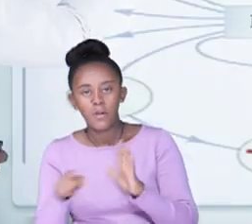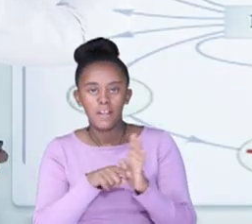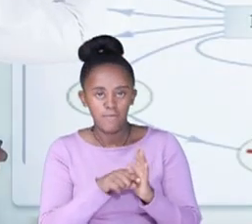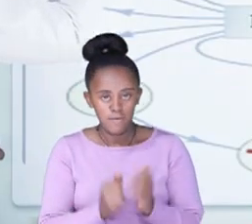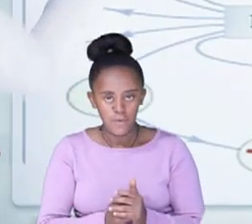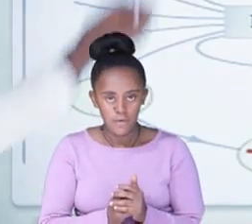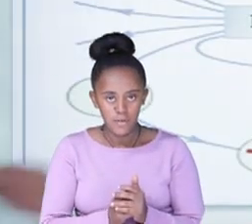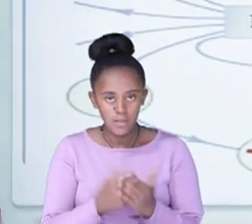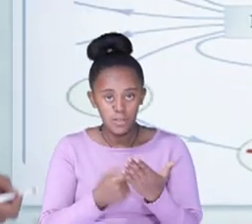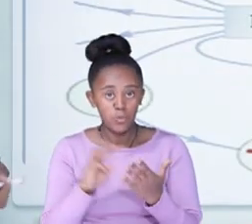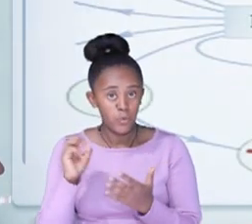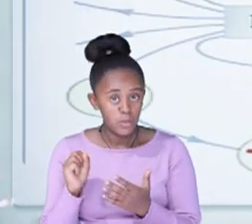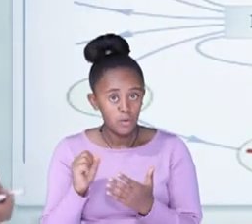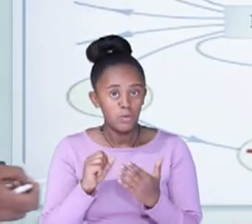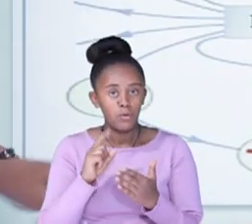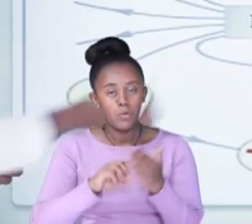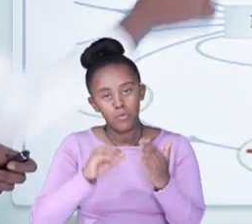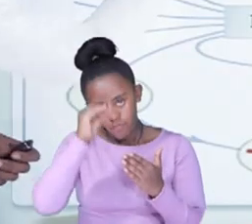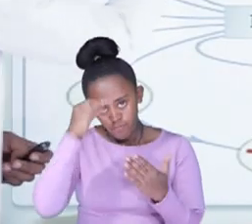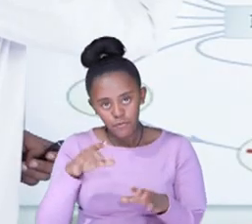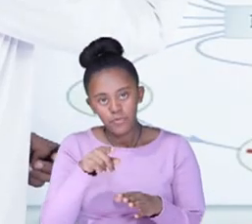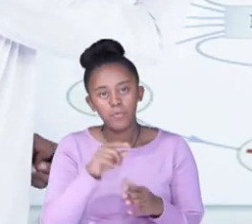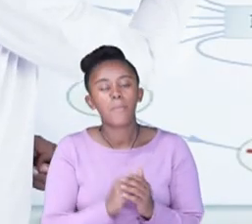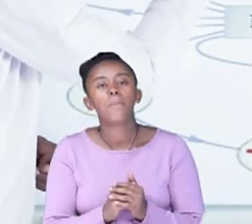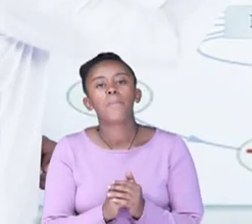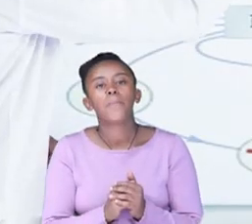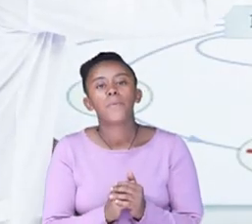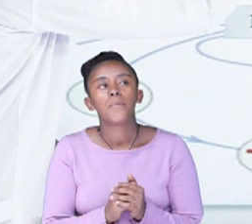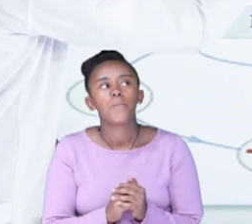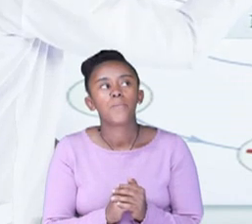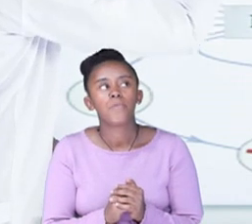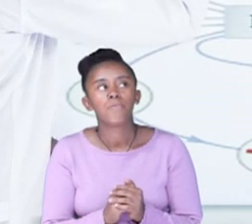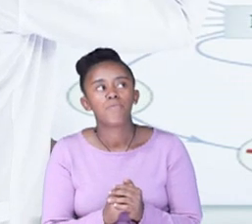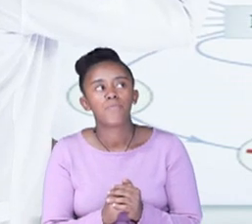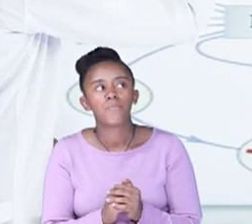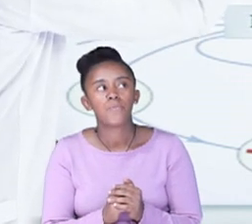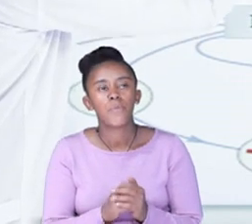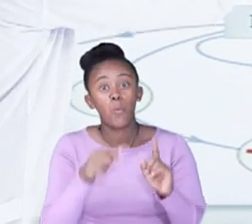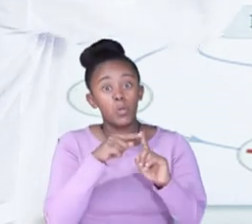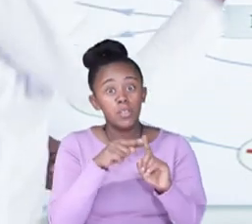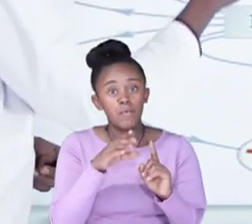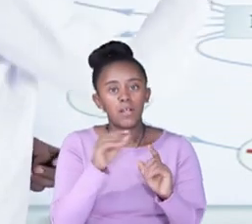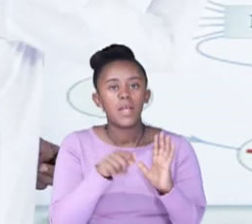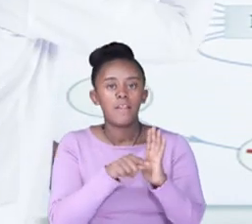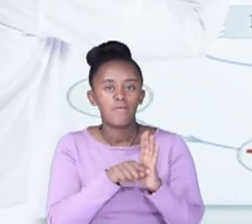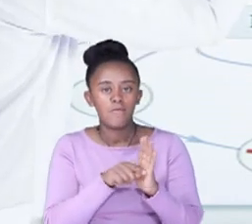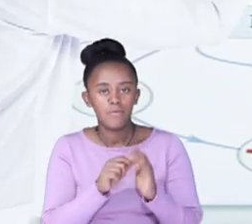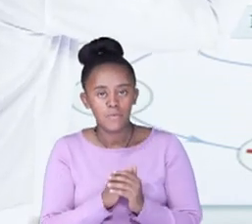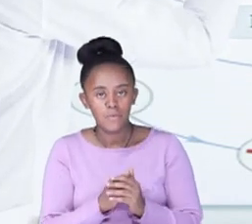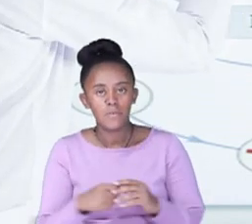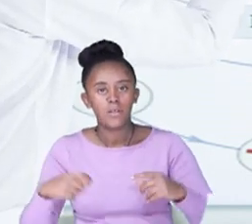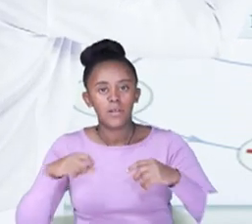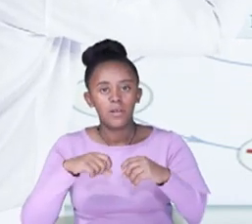negative. This was what you have learned. You can have plates, for example, positive plate and then negative plate. Electric